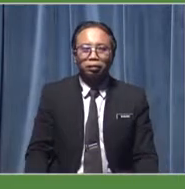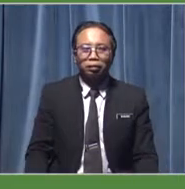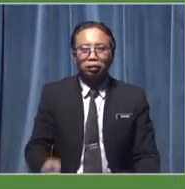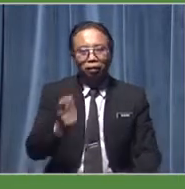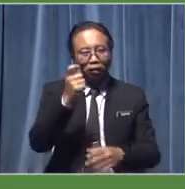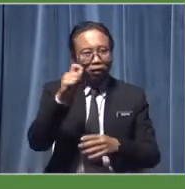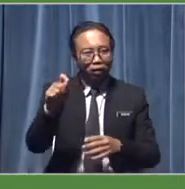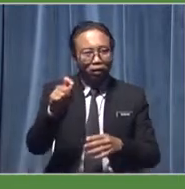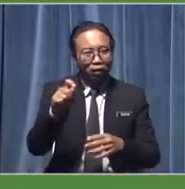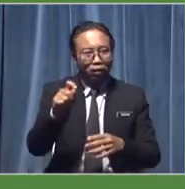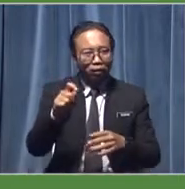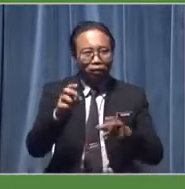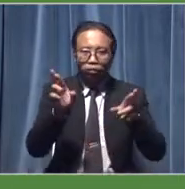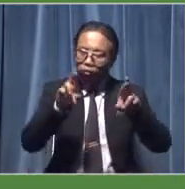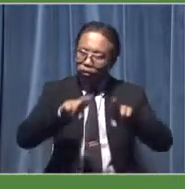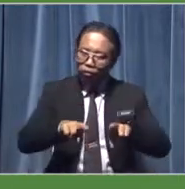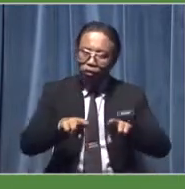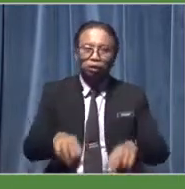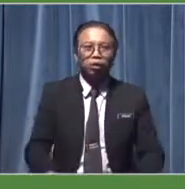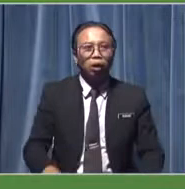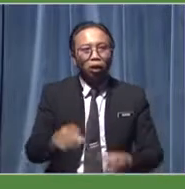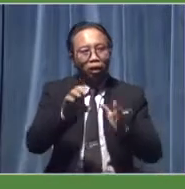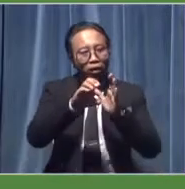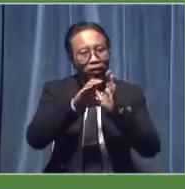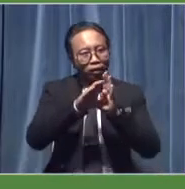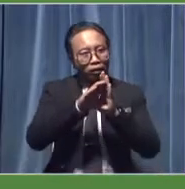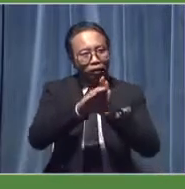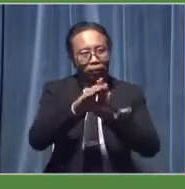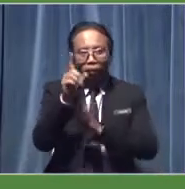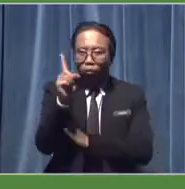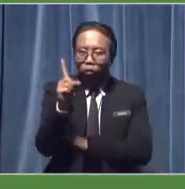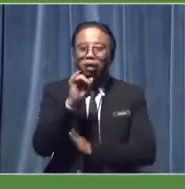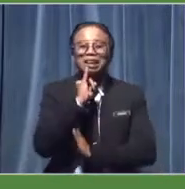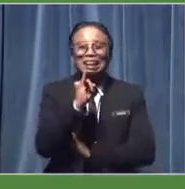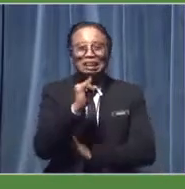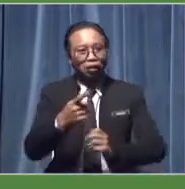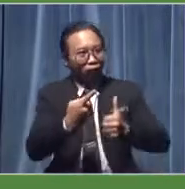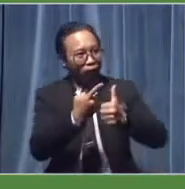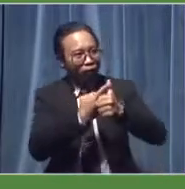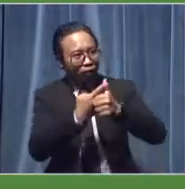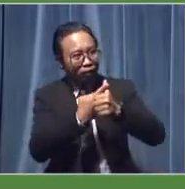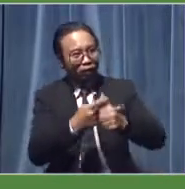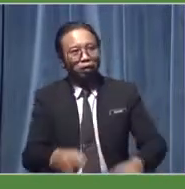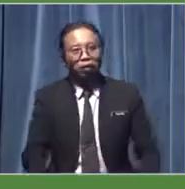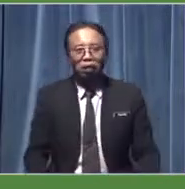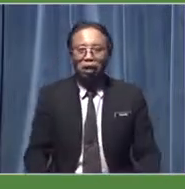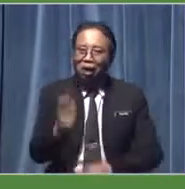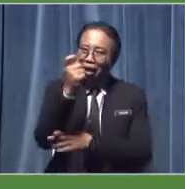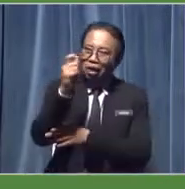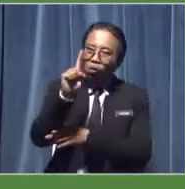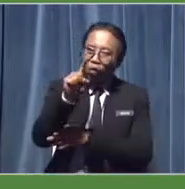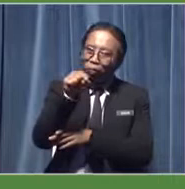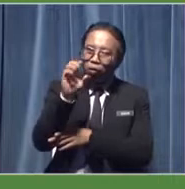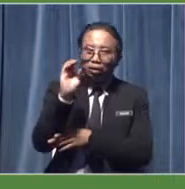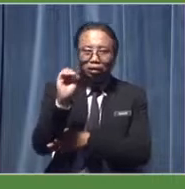The solution for example 1 is: first, the